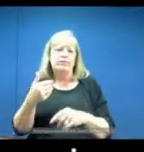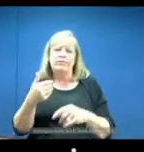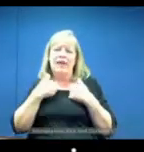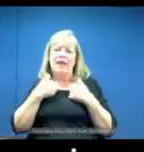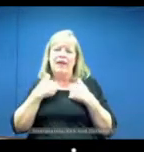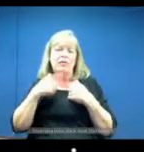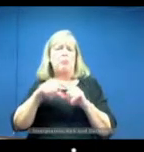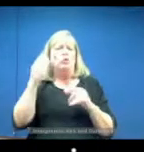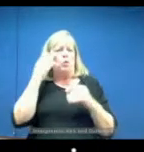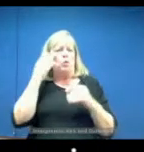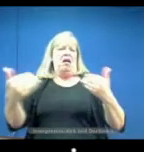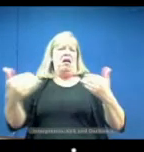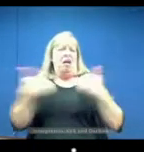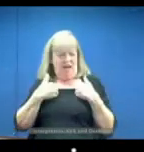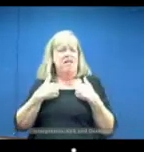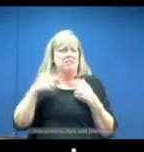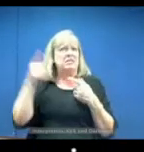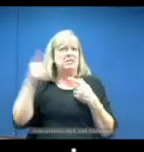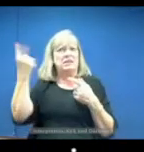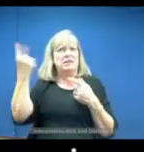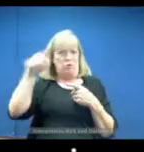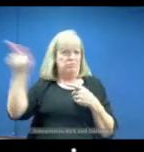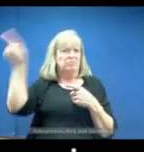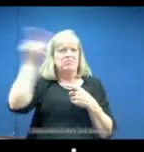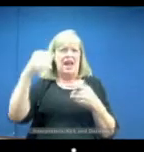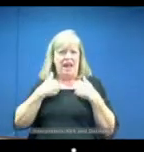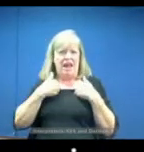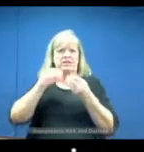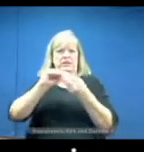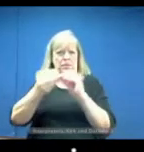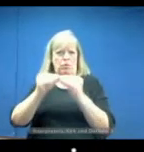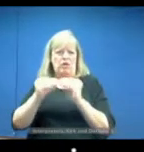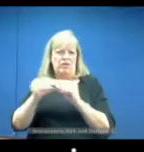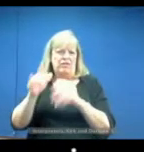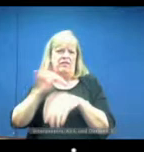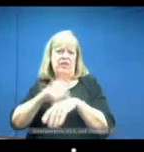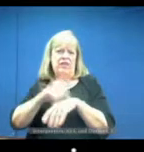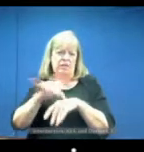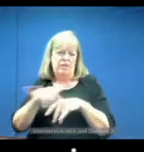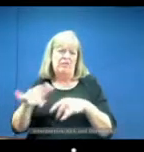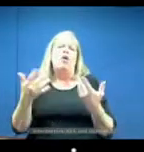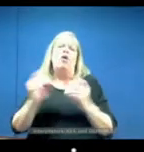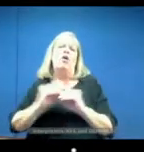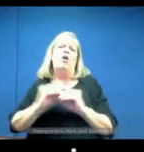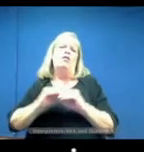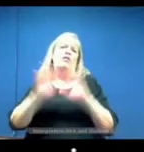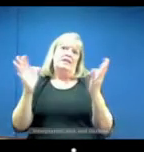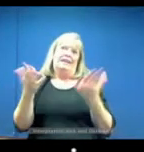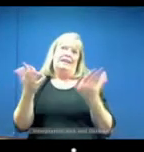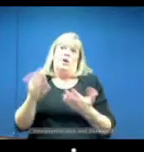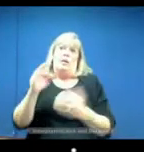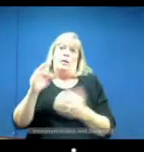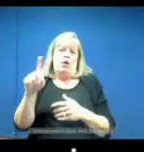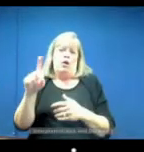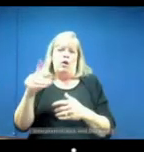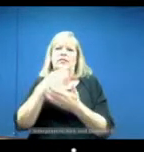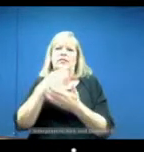available. And certainly we've had high-profile issues here in Maryland where